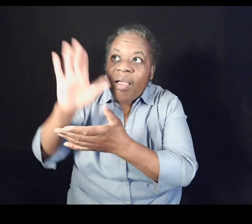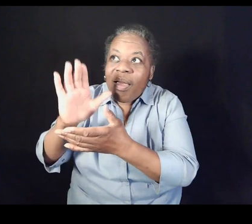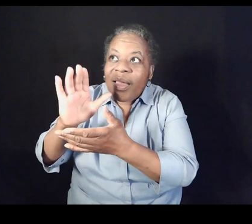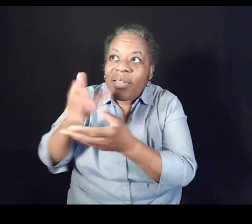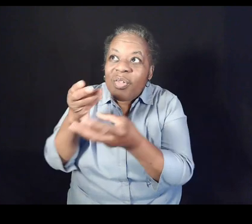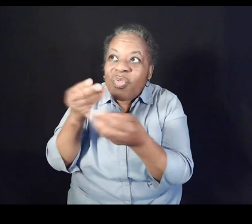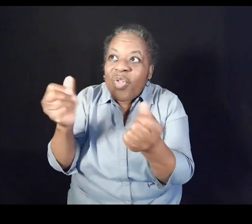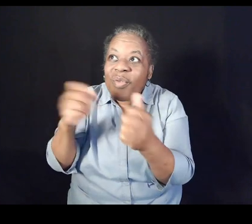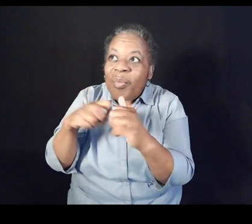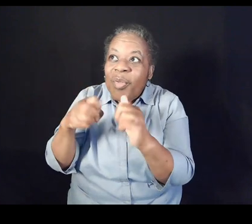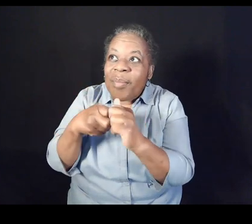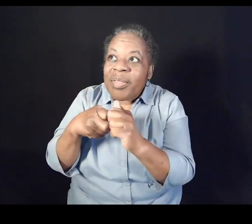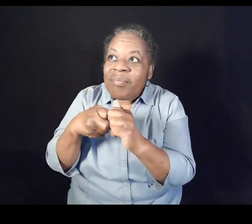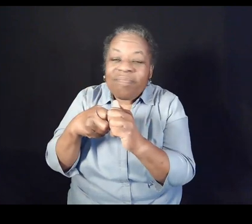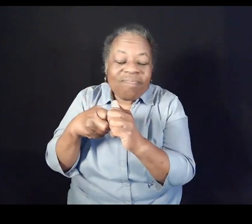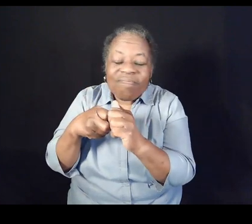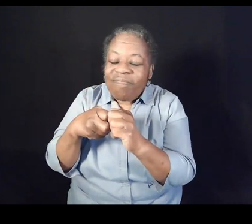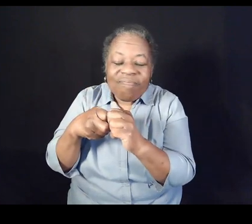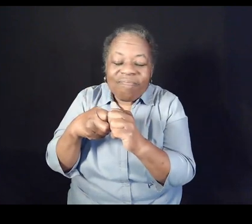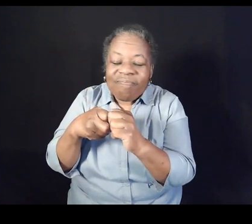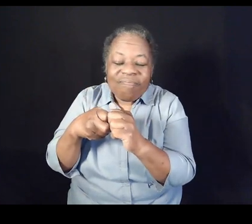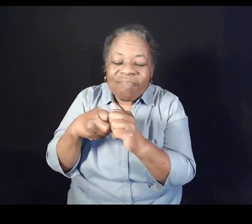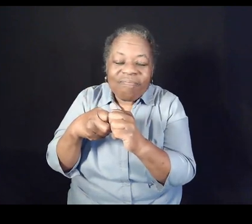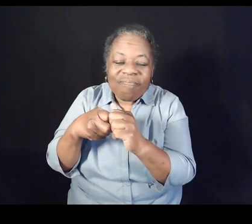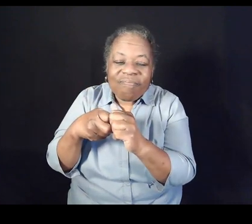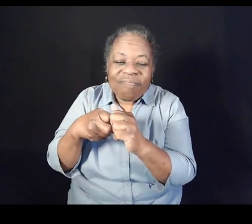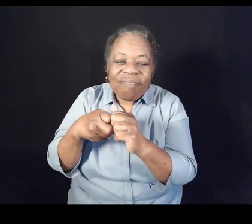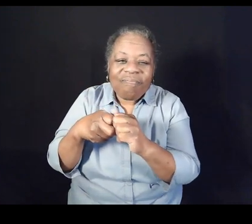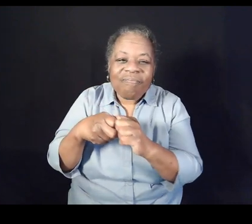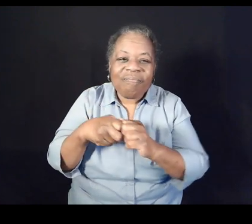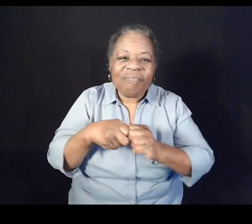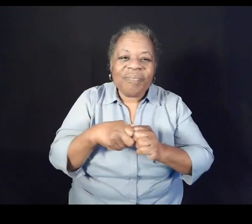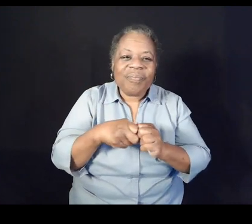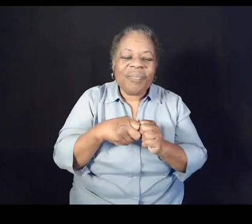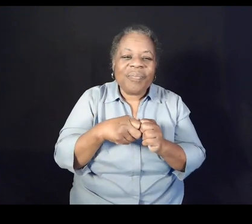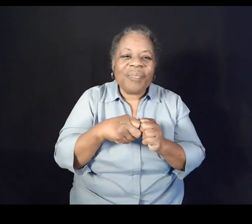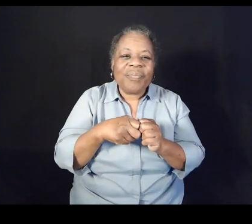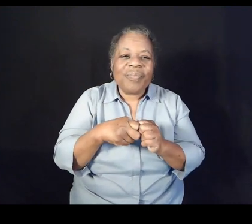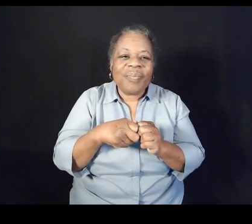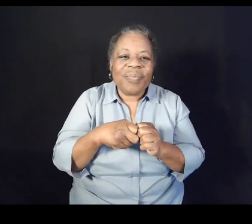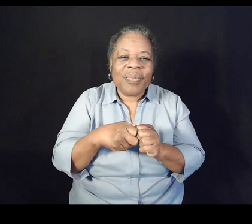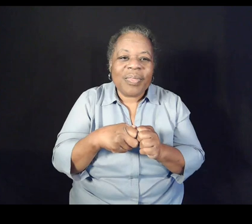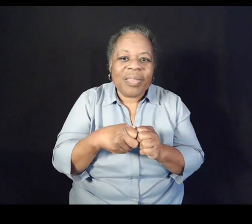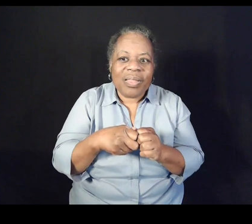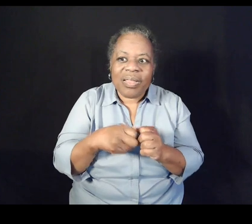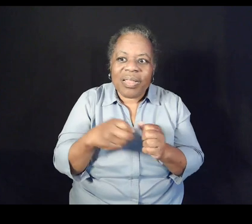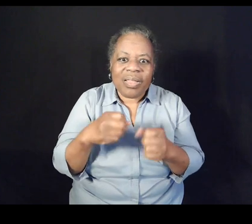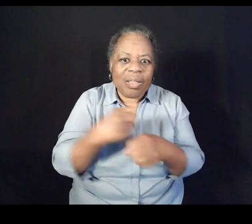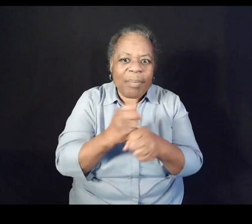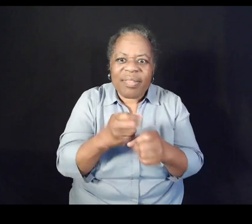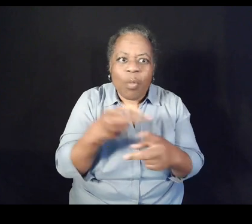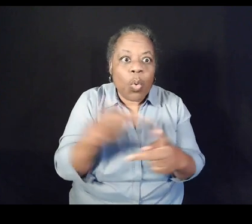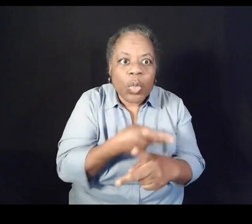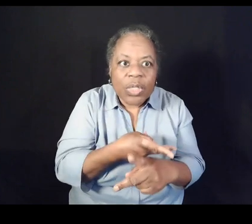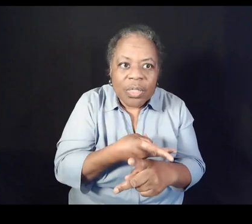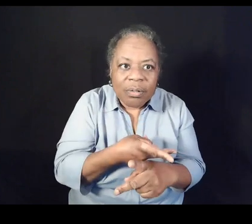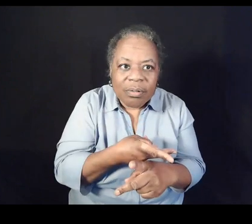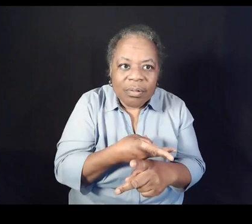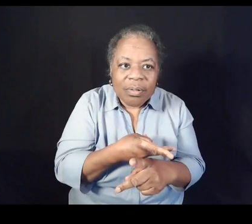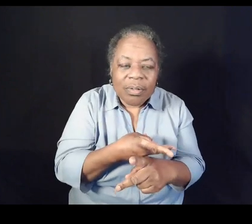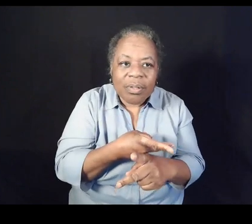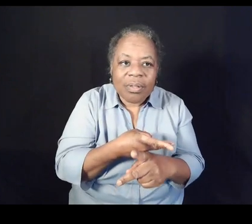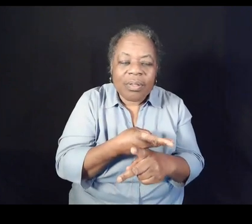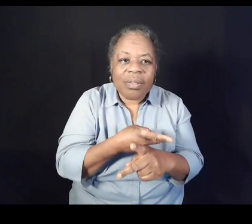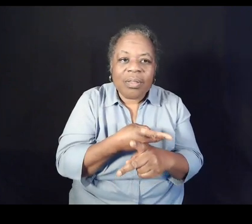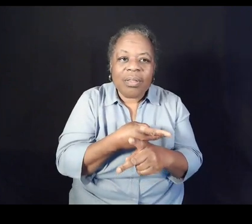problem of suffering and evil. In fact, it makes it worse. And not only